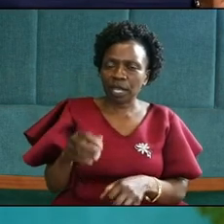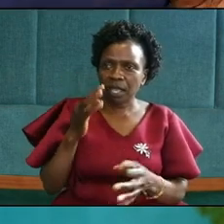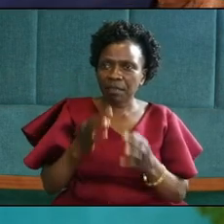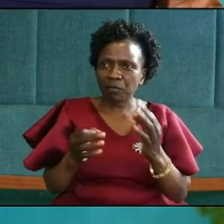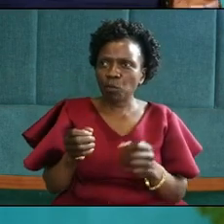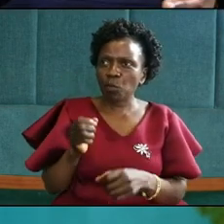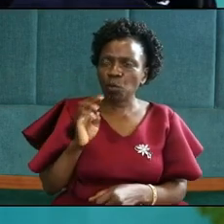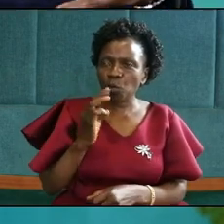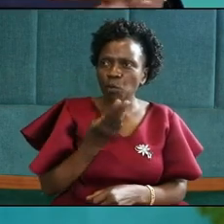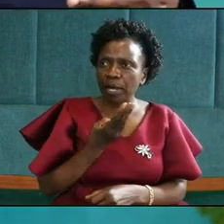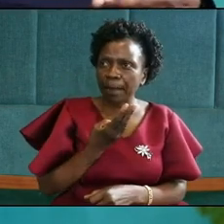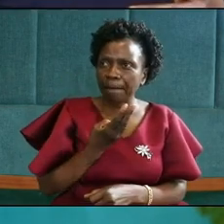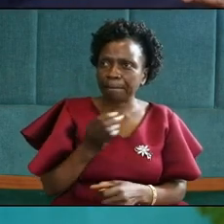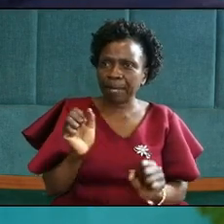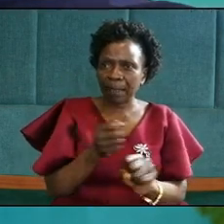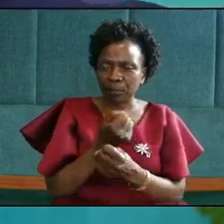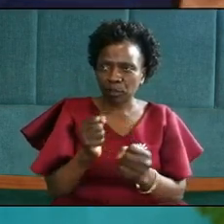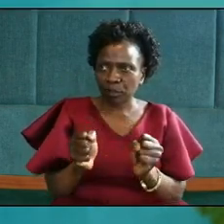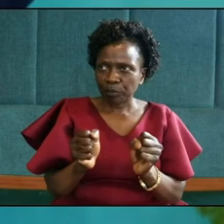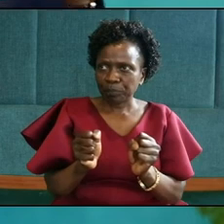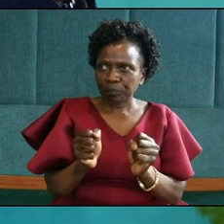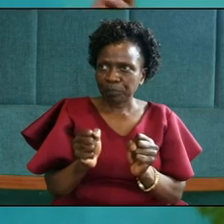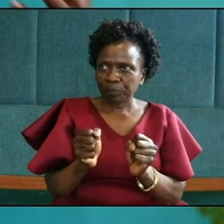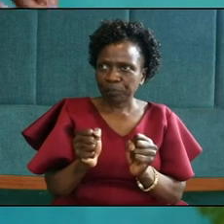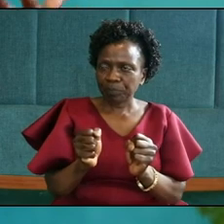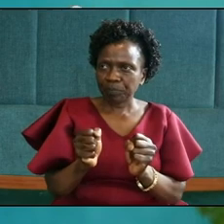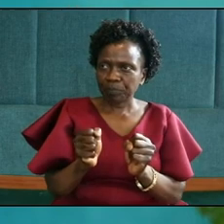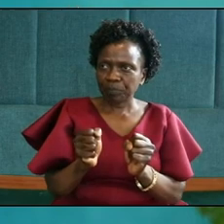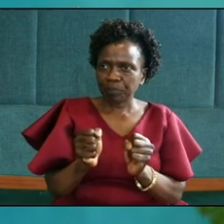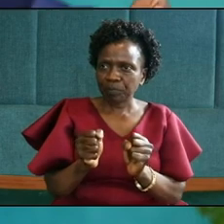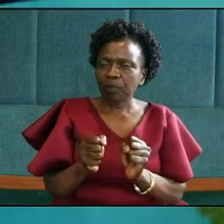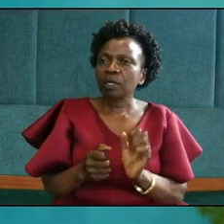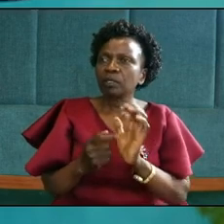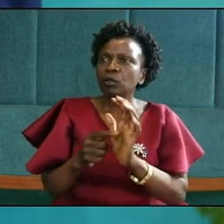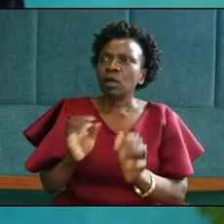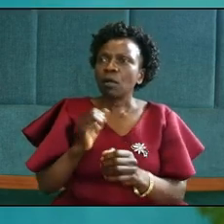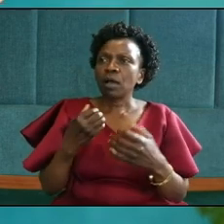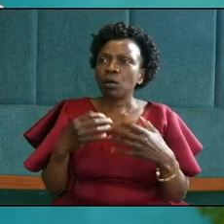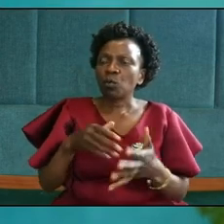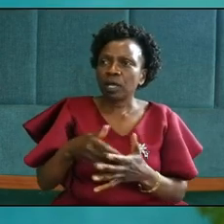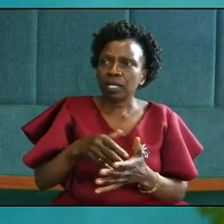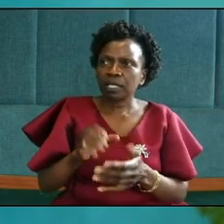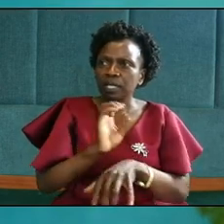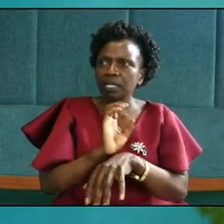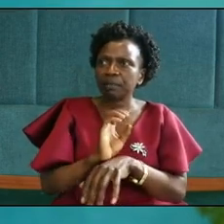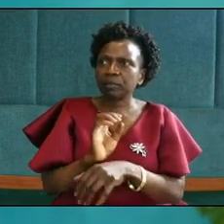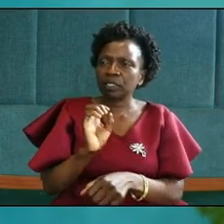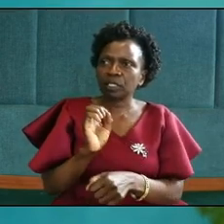do that, my dear friends, as we do this, our witness as a church will be bona